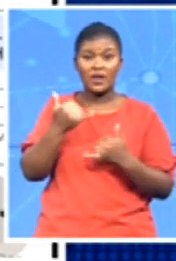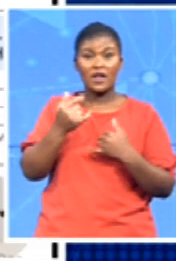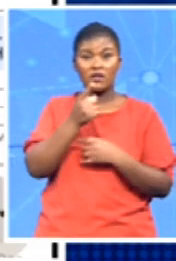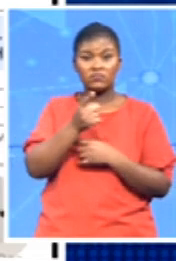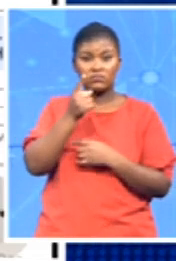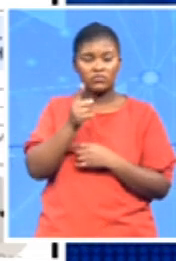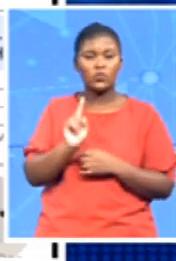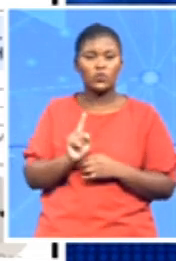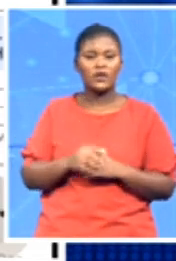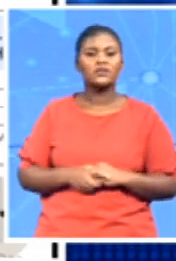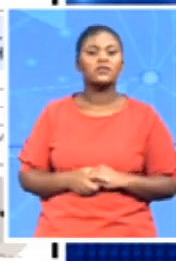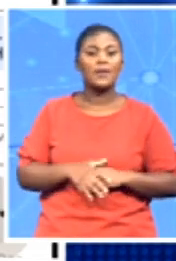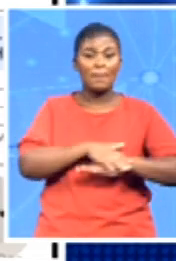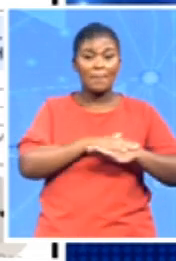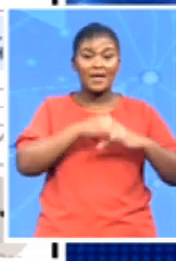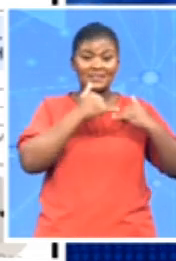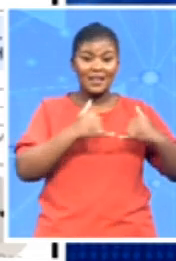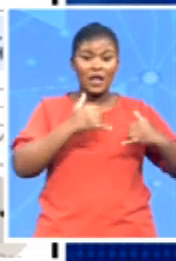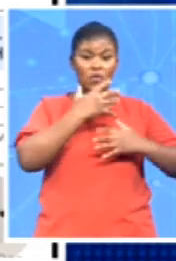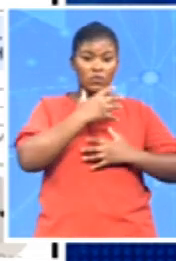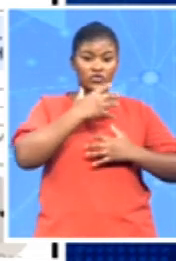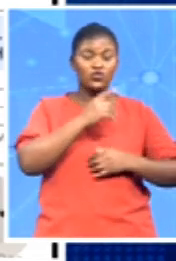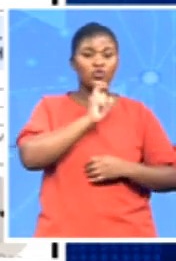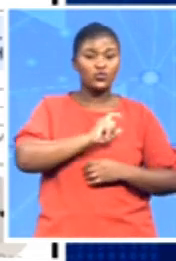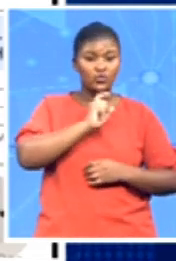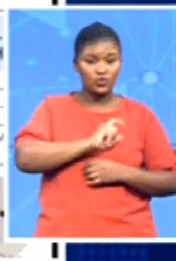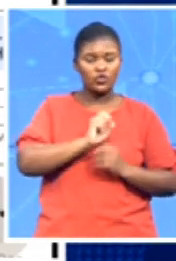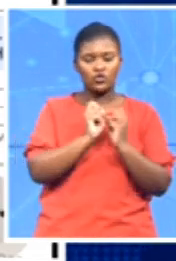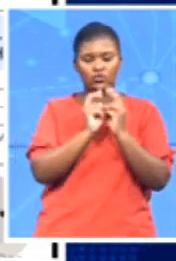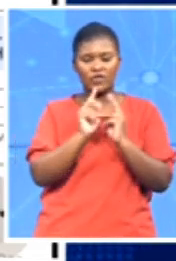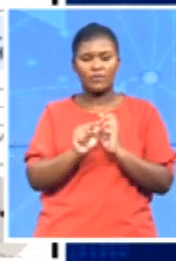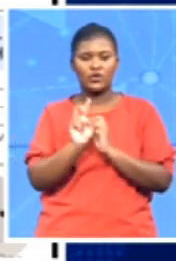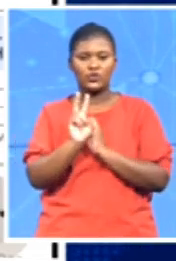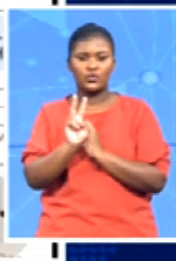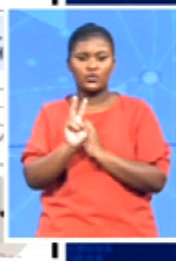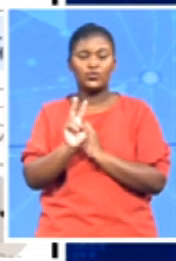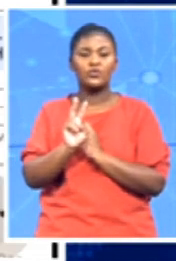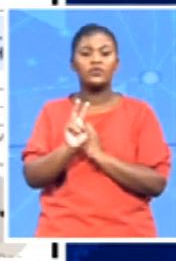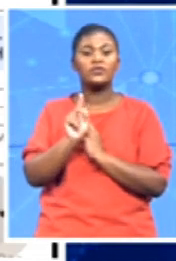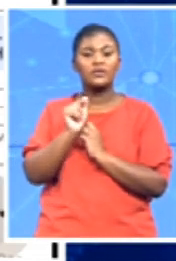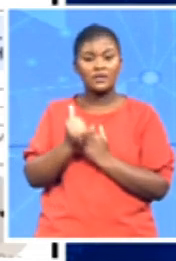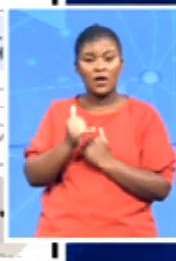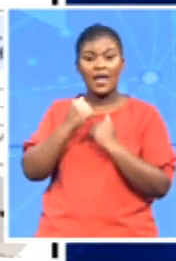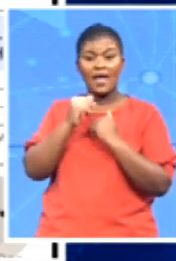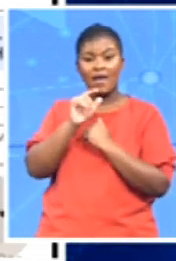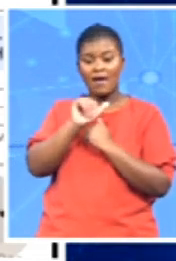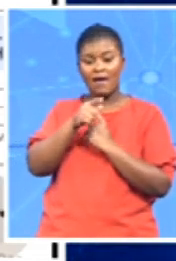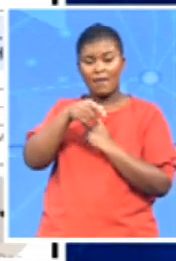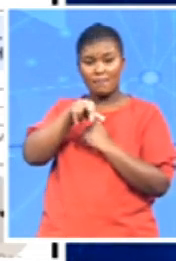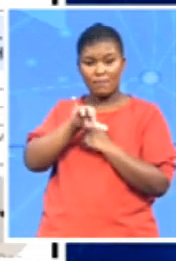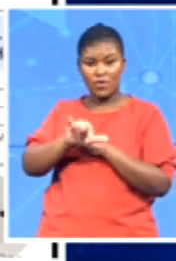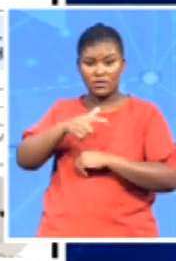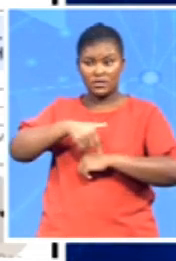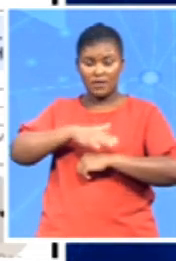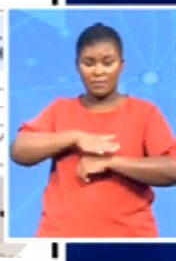use. So it's about 12.2 tons. That was about in April. And then it takes it then